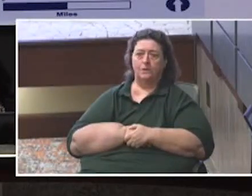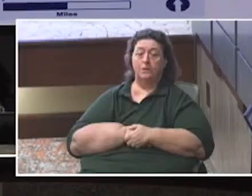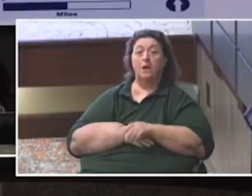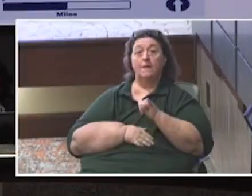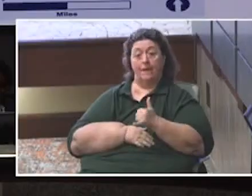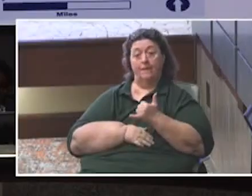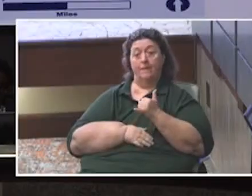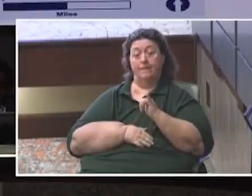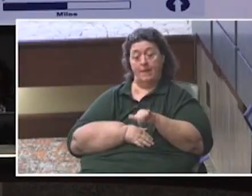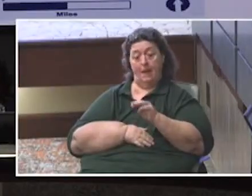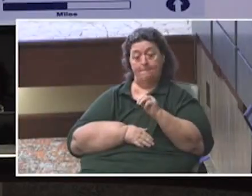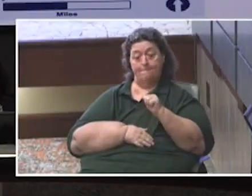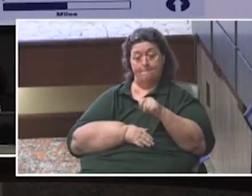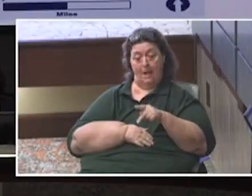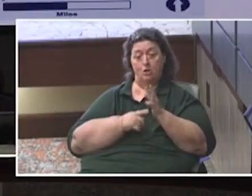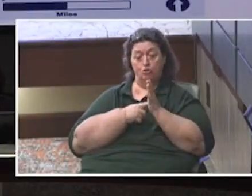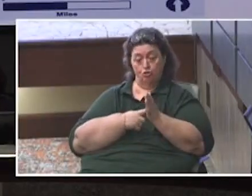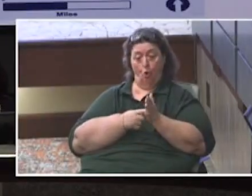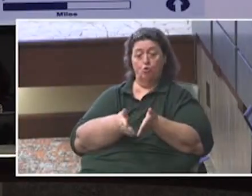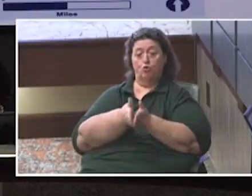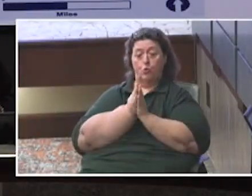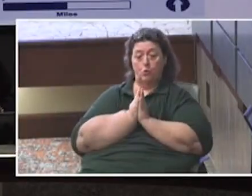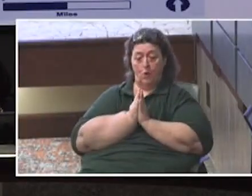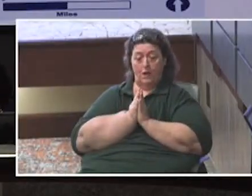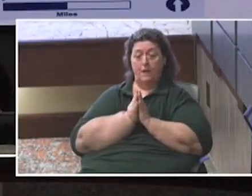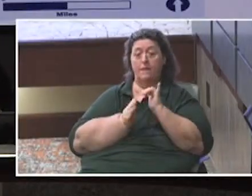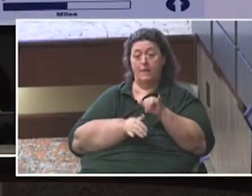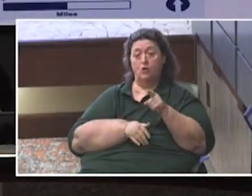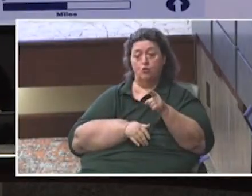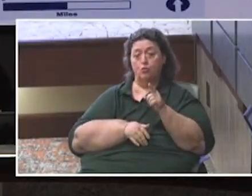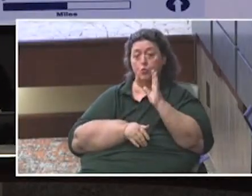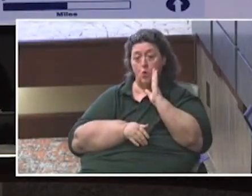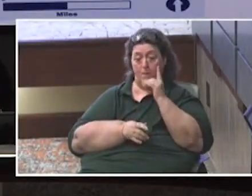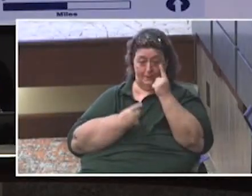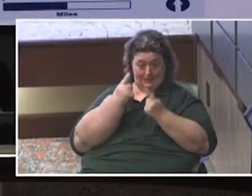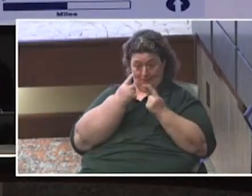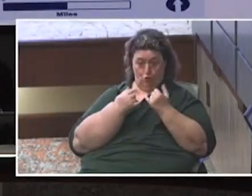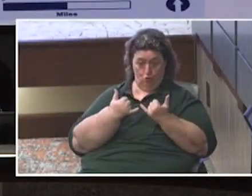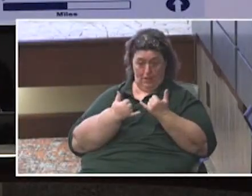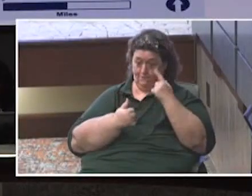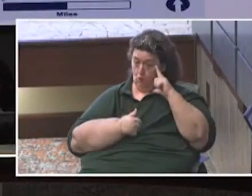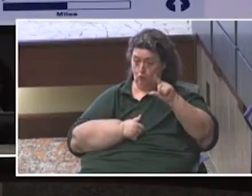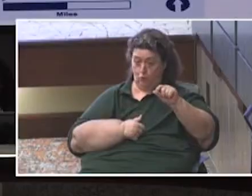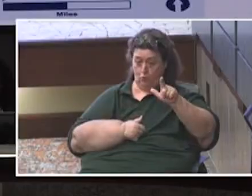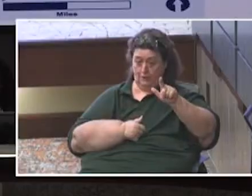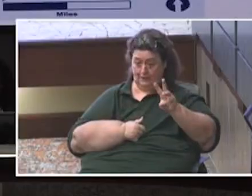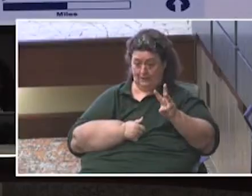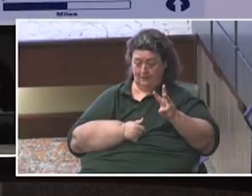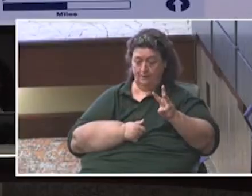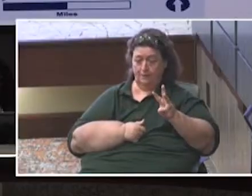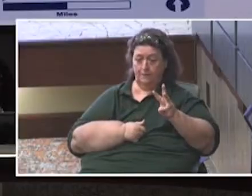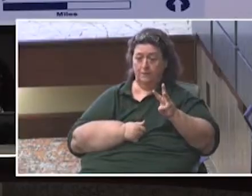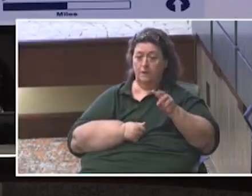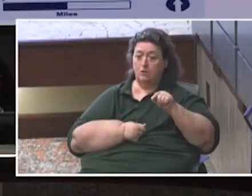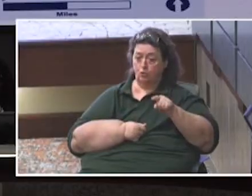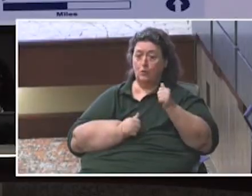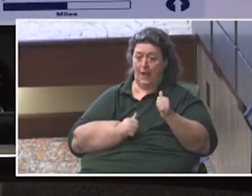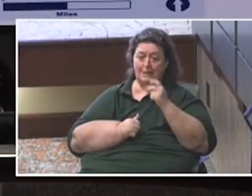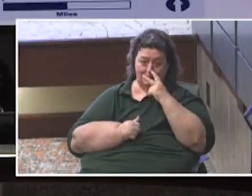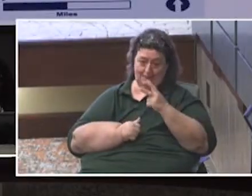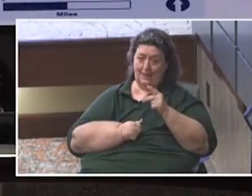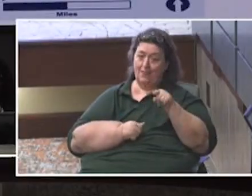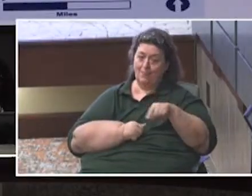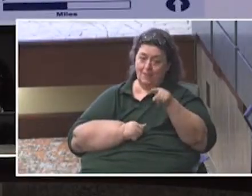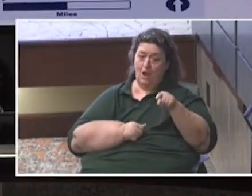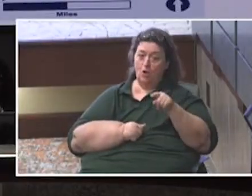Now, this map shows the requests that you'll be considering today for 2026. As you can see, there